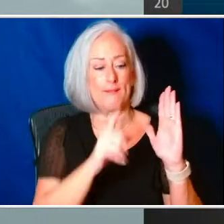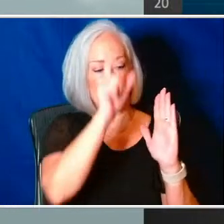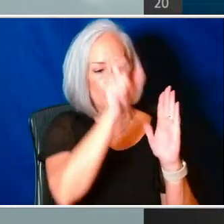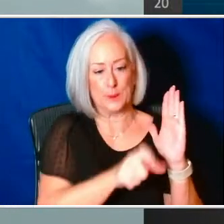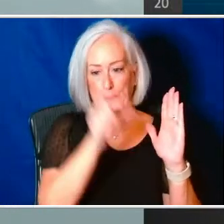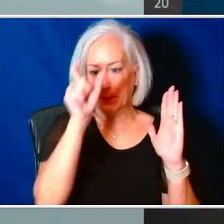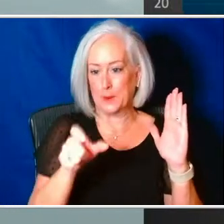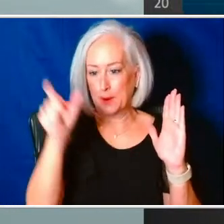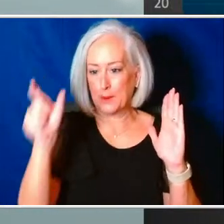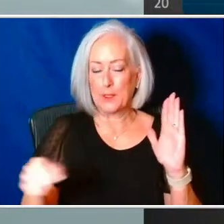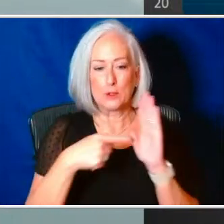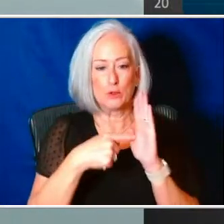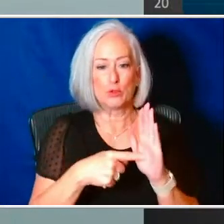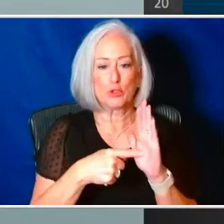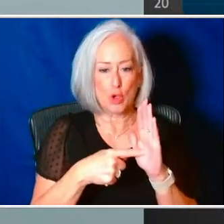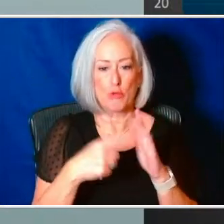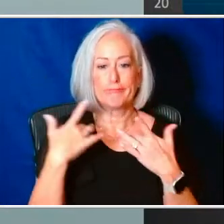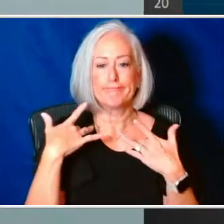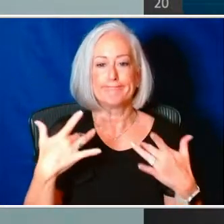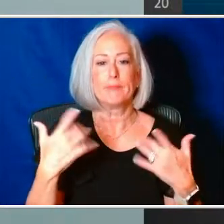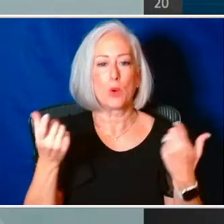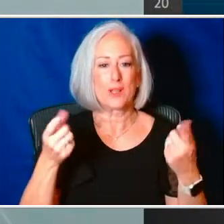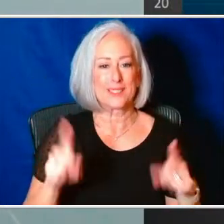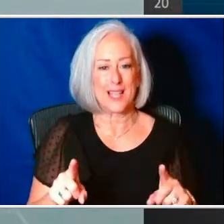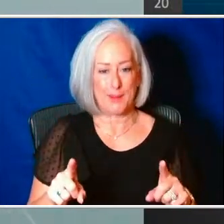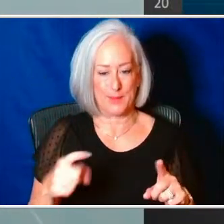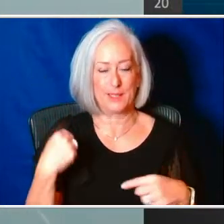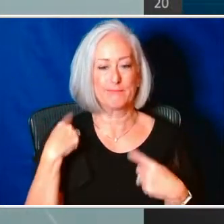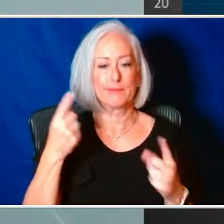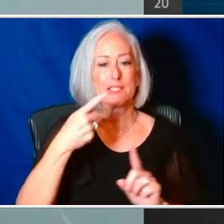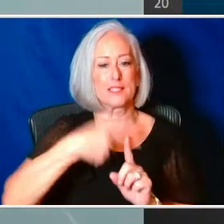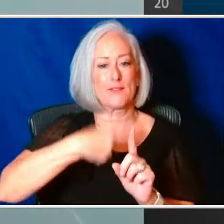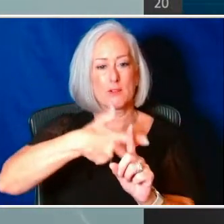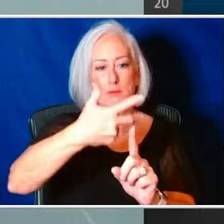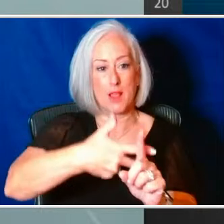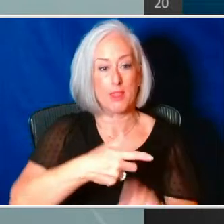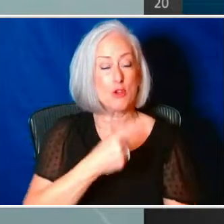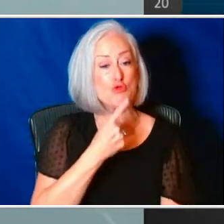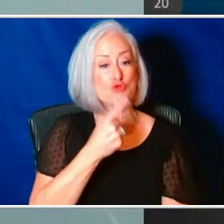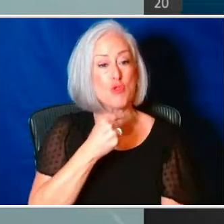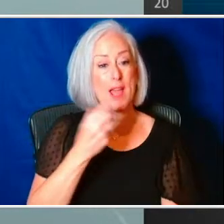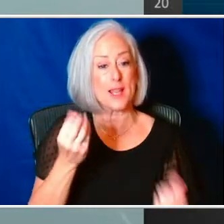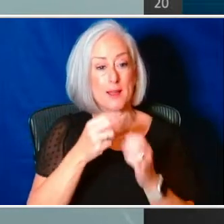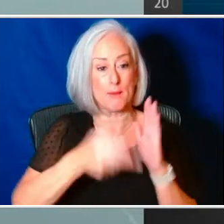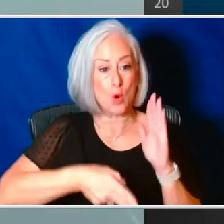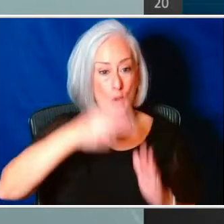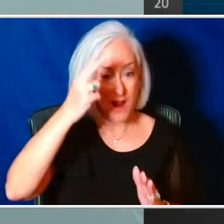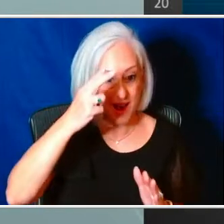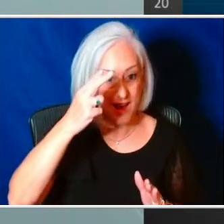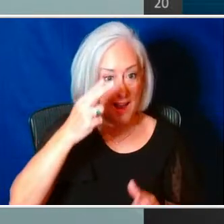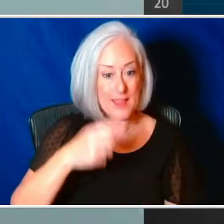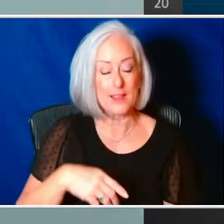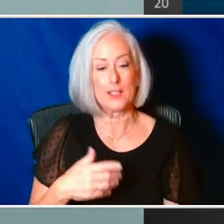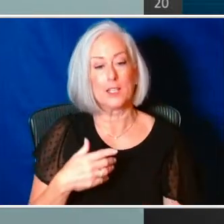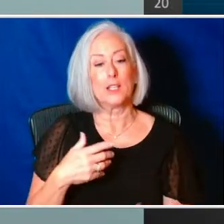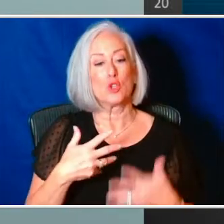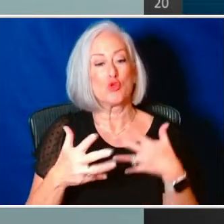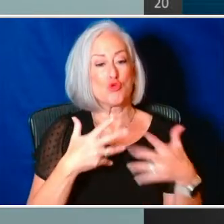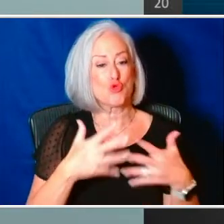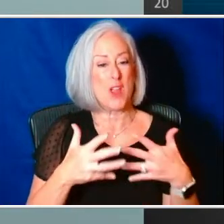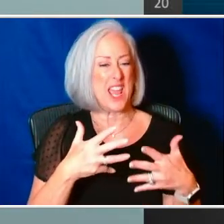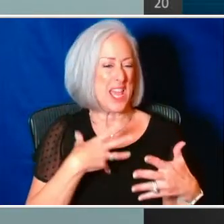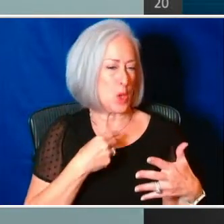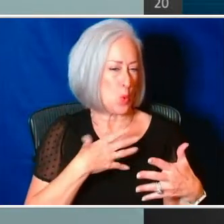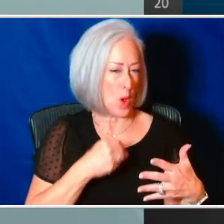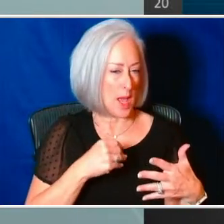about, with in the red being more on the high trend for that month, and on the gray or the white showing the low trend for